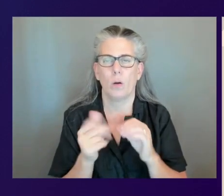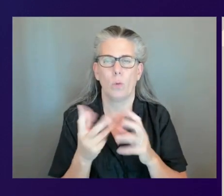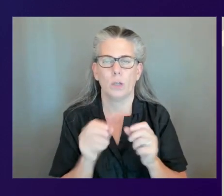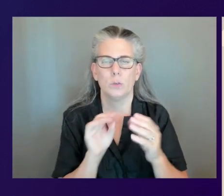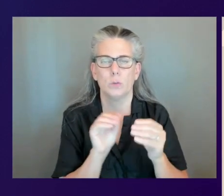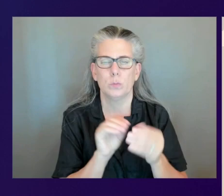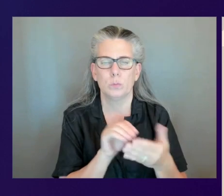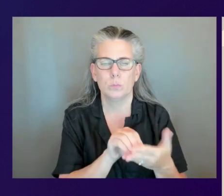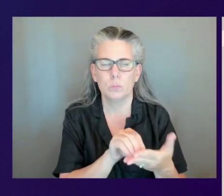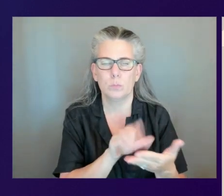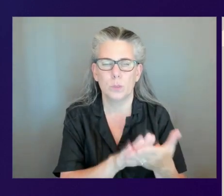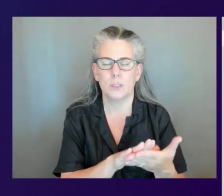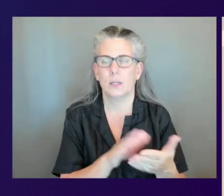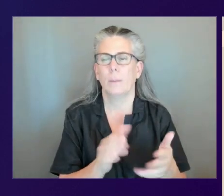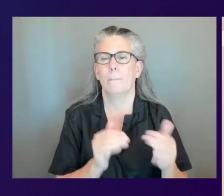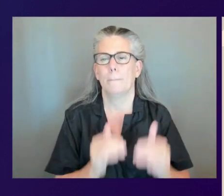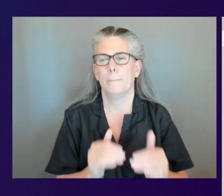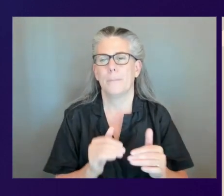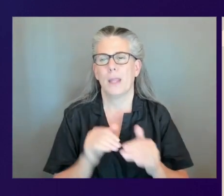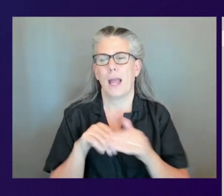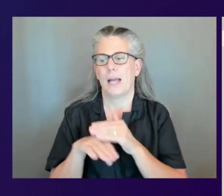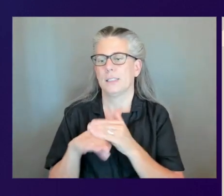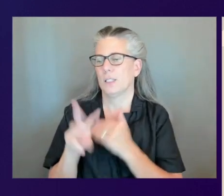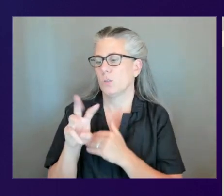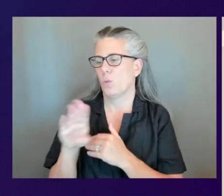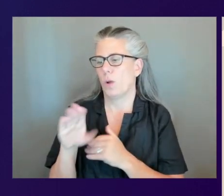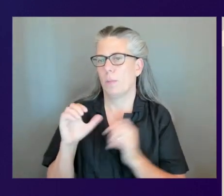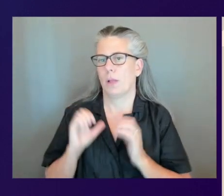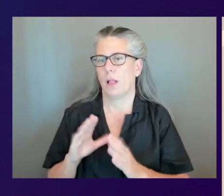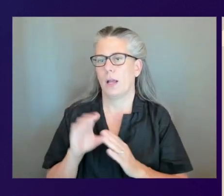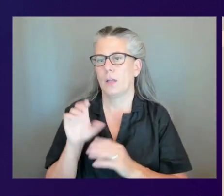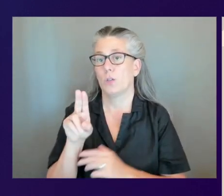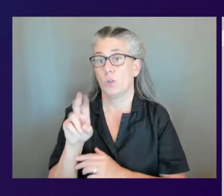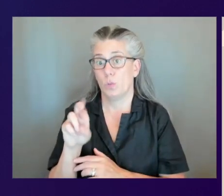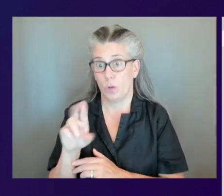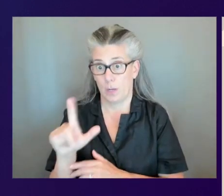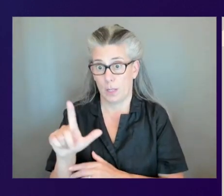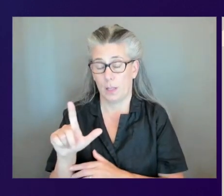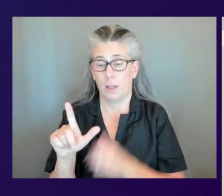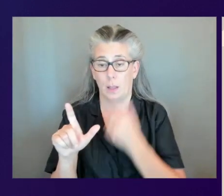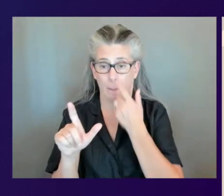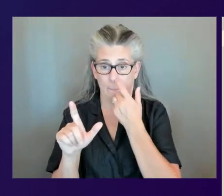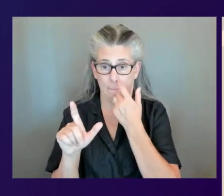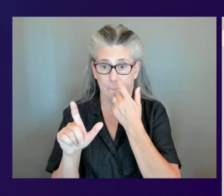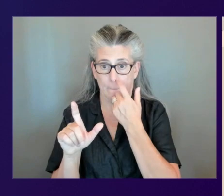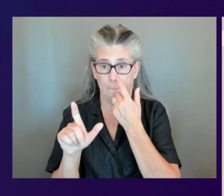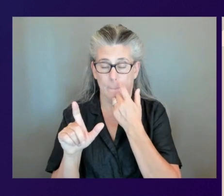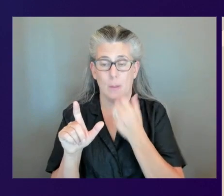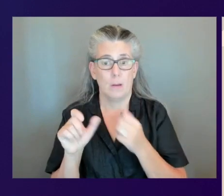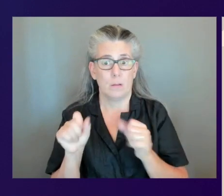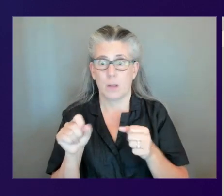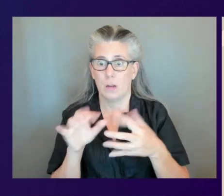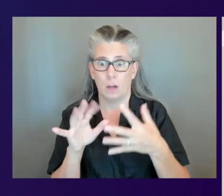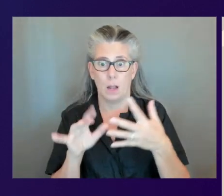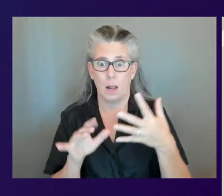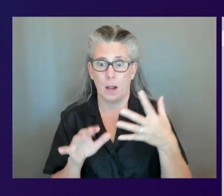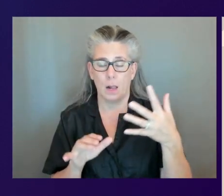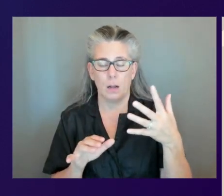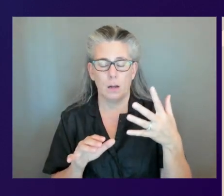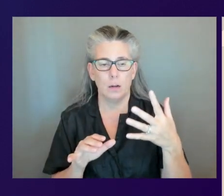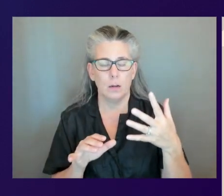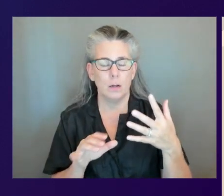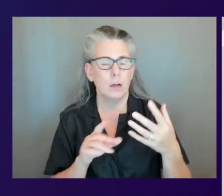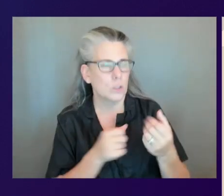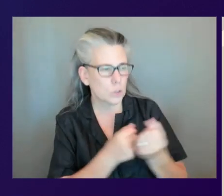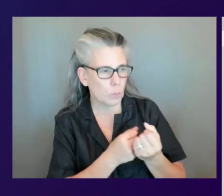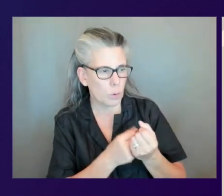have access to that web client URL, and then we'll go over. We can put Jeff's email in there. Yeah. For the support email. Actually, I'll